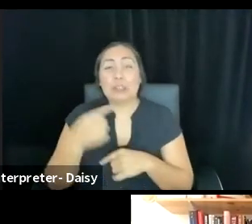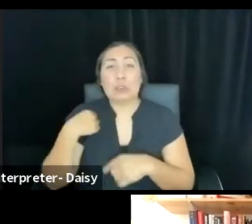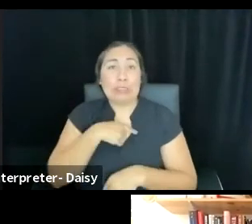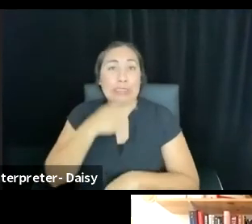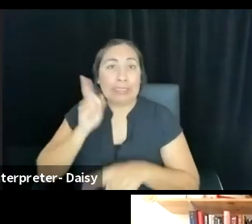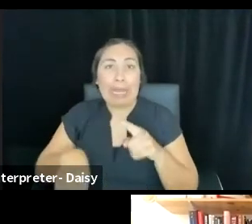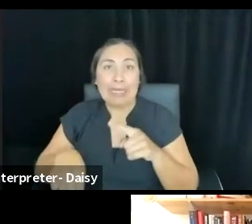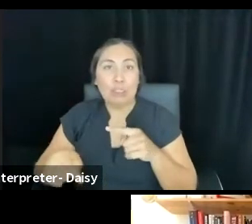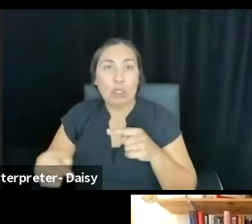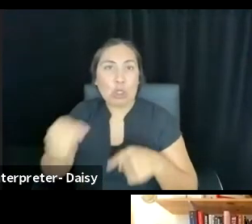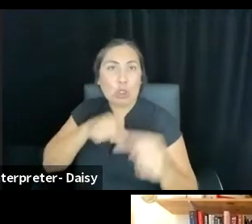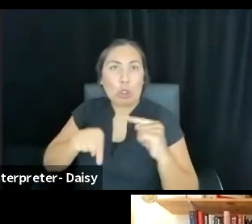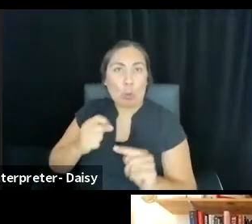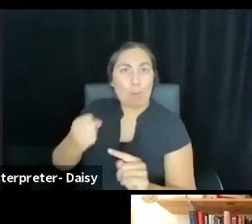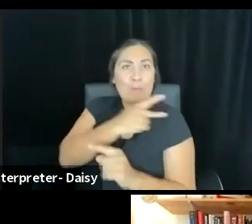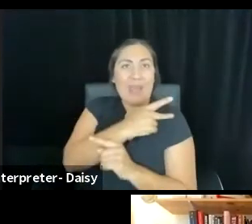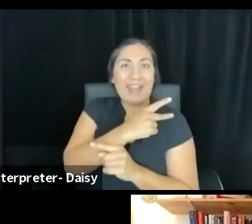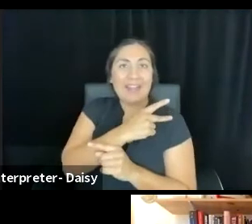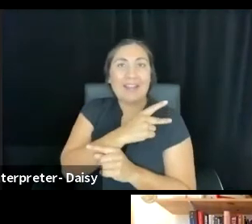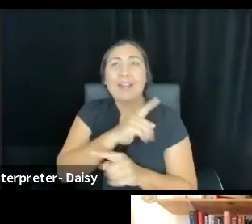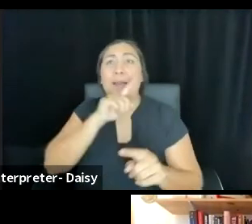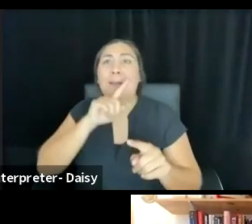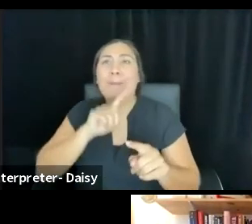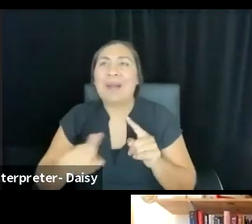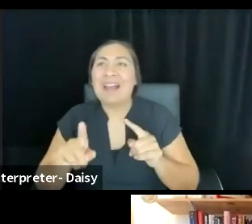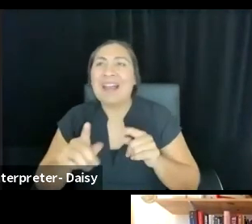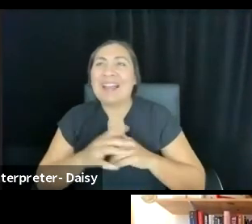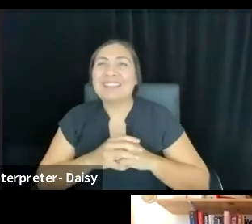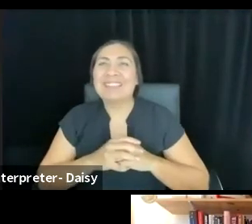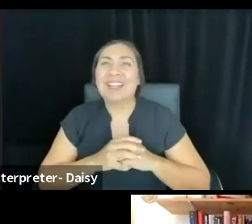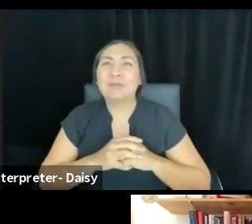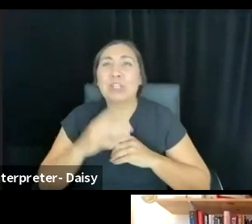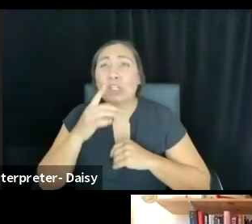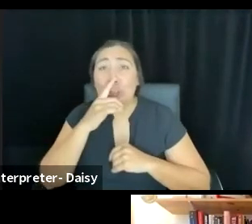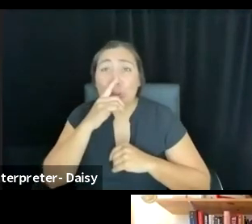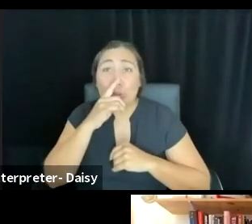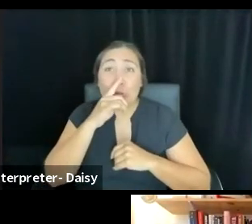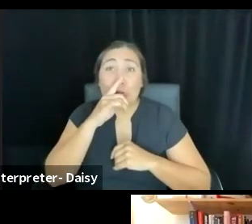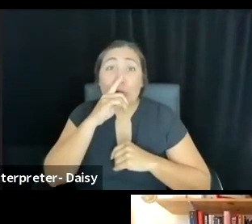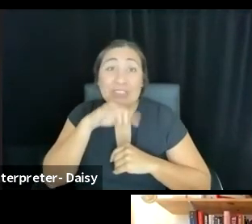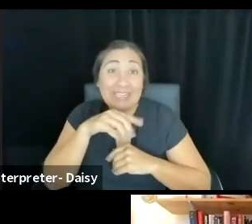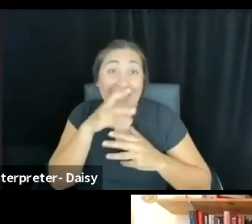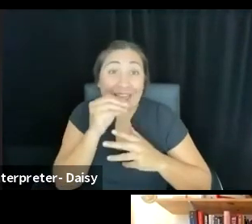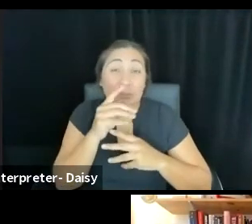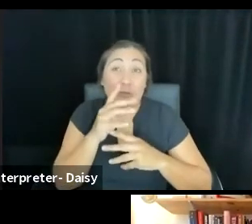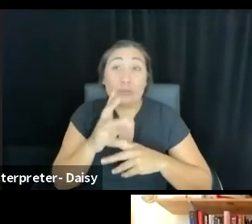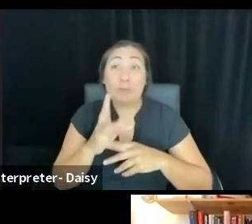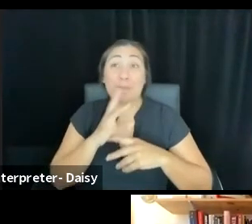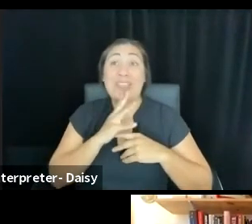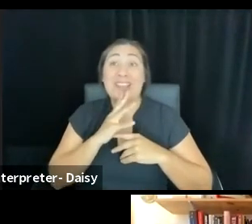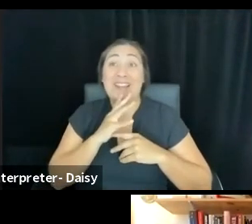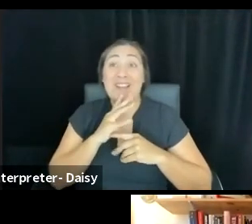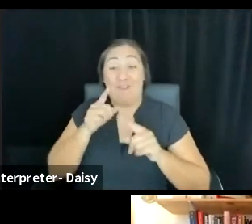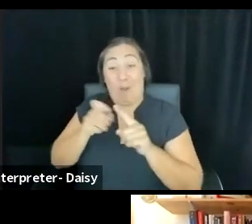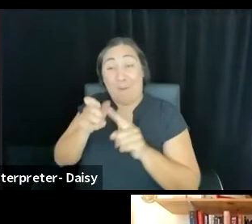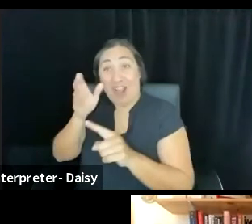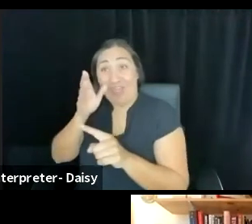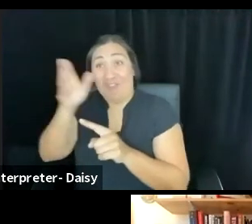into being physically distant, I'm already starting to experience a very